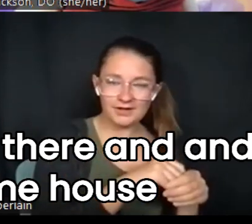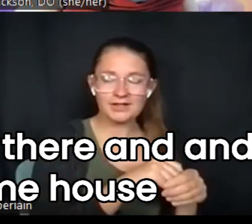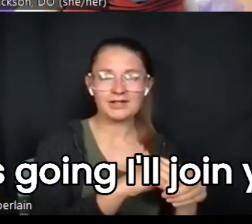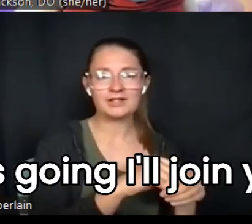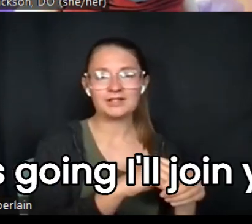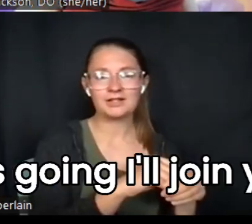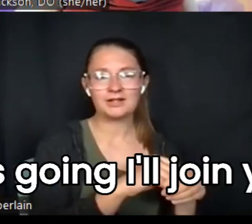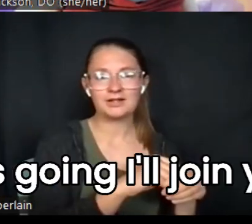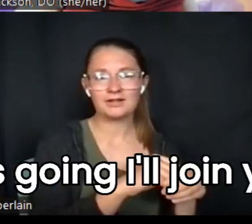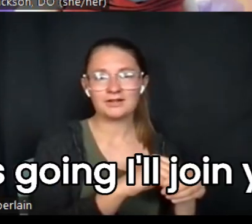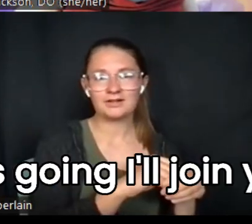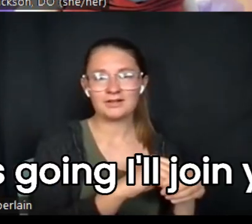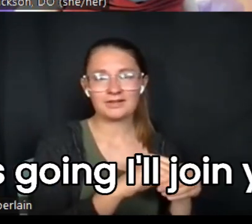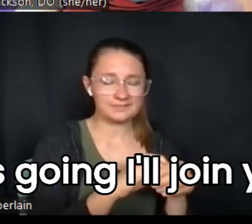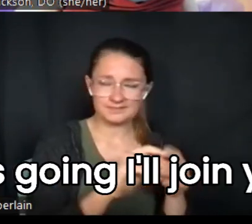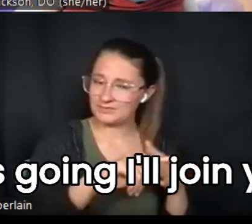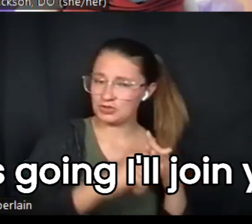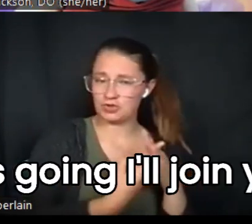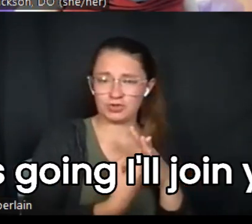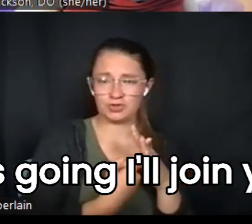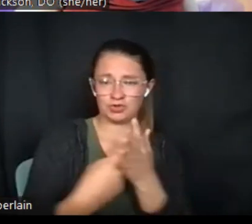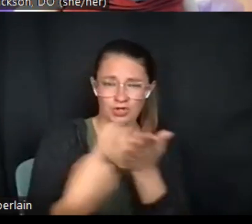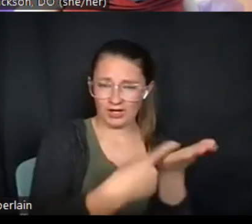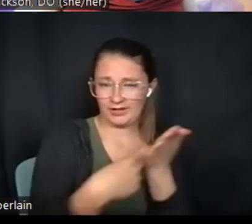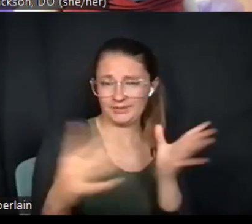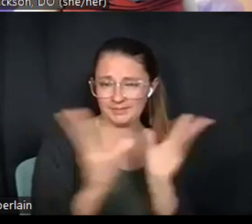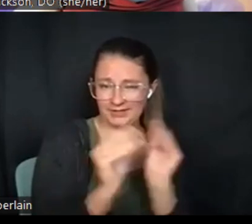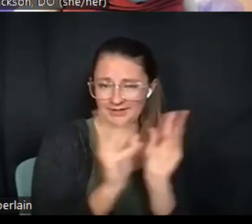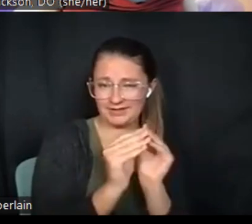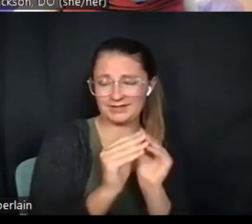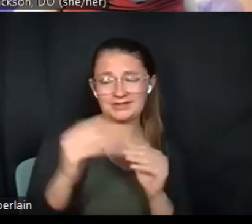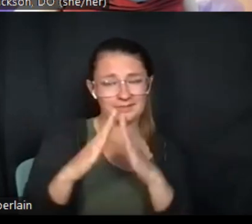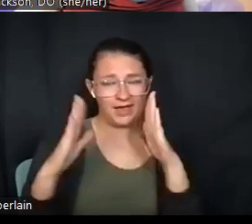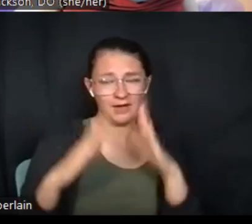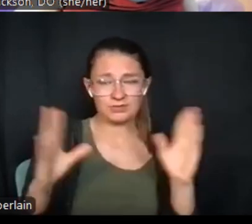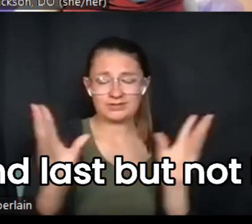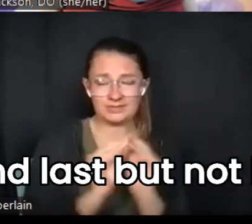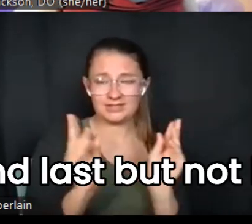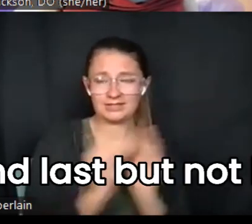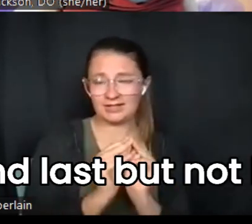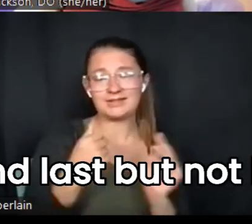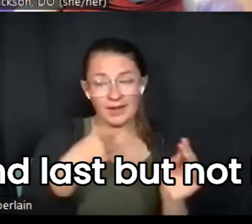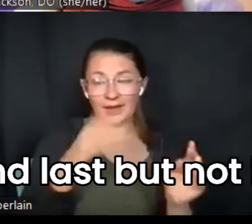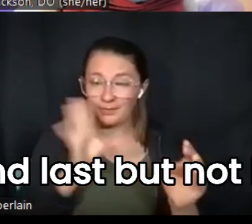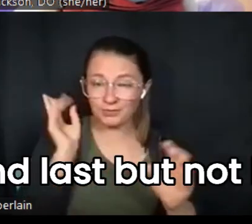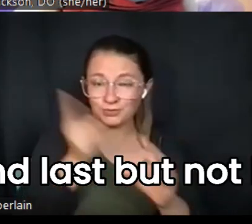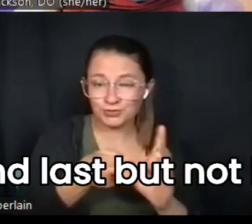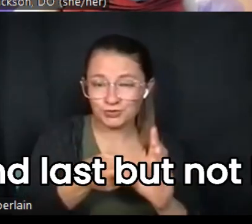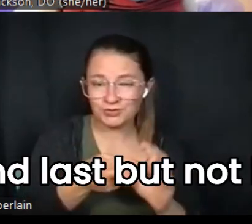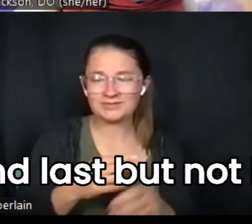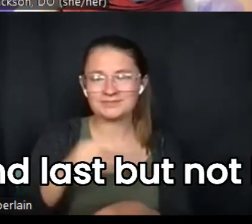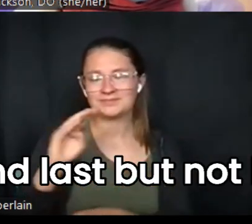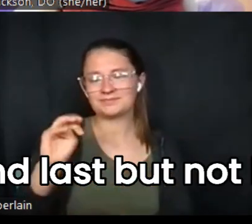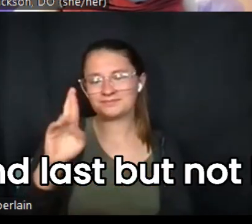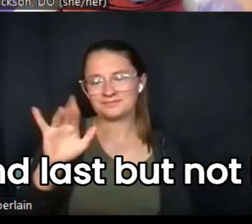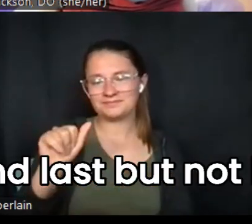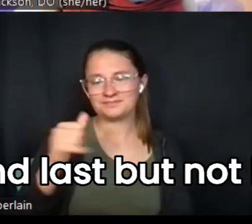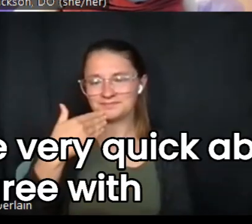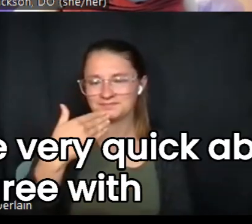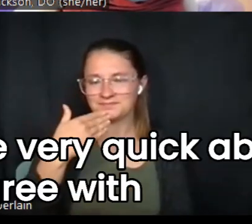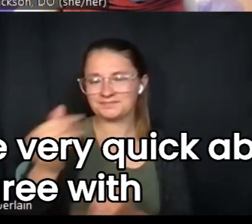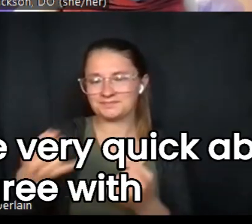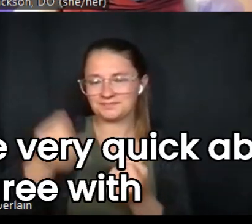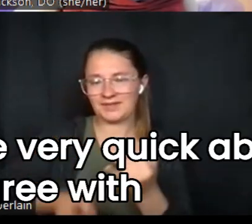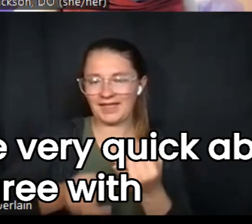get some house meetings going. I'll join you. Thank you, Maria. And last but not least,